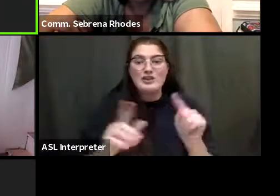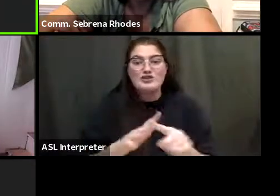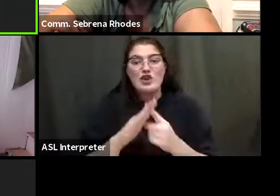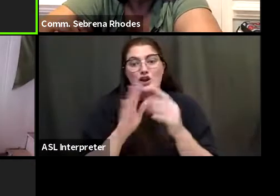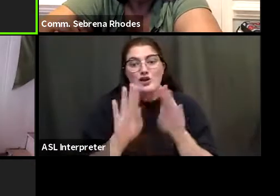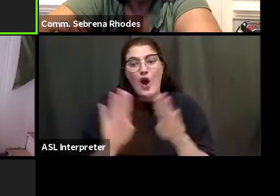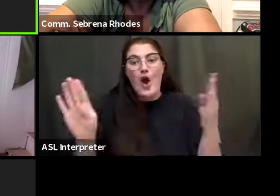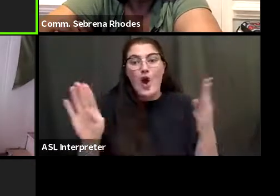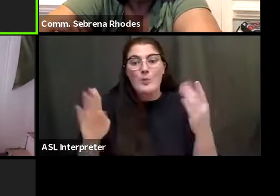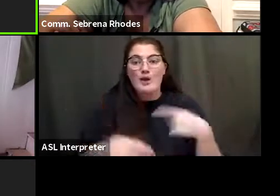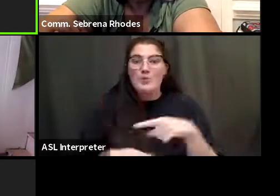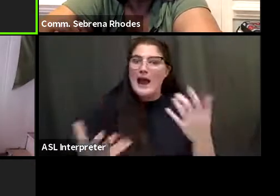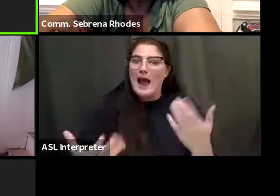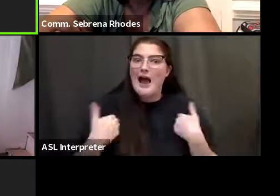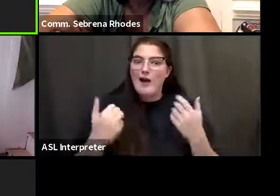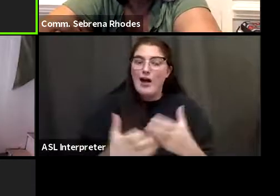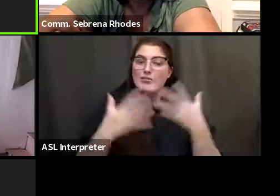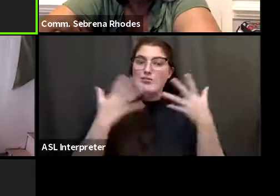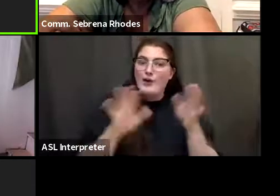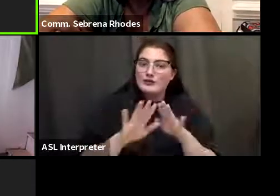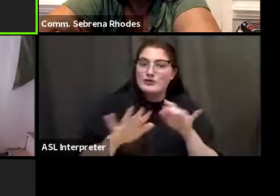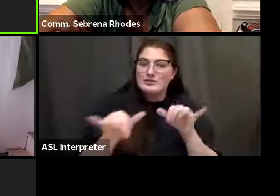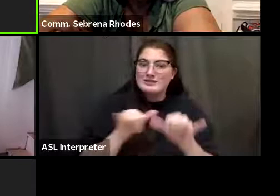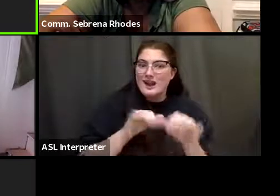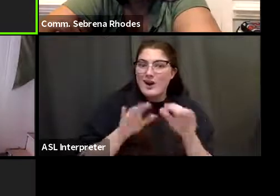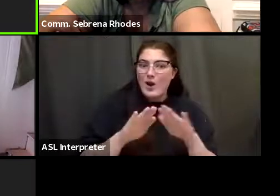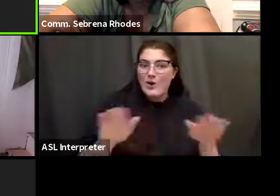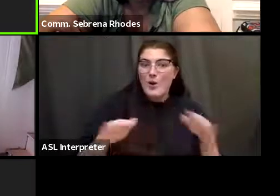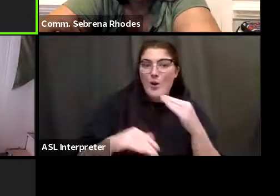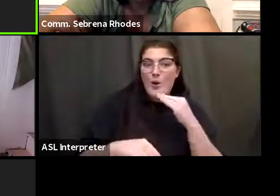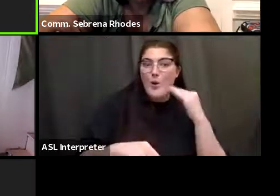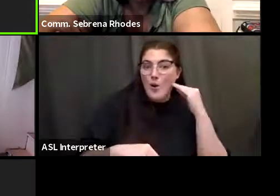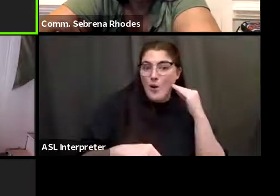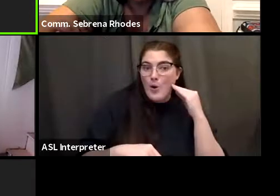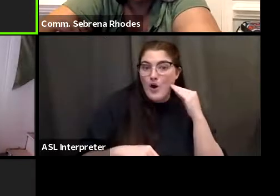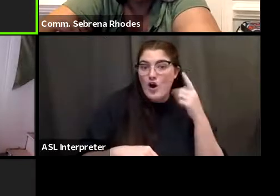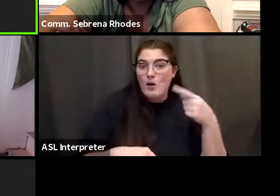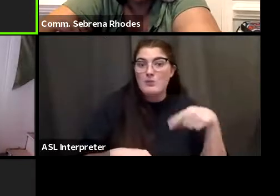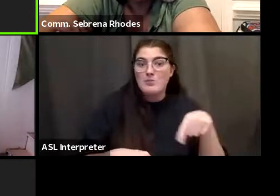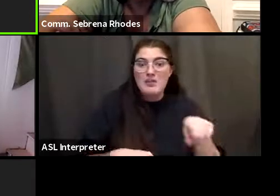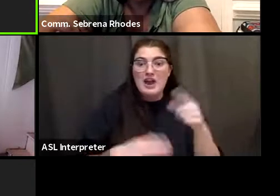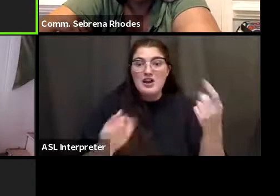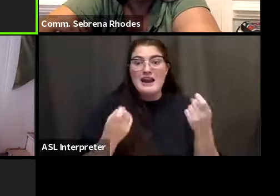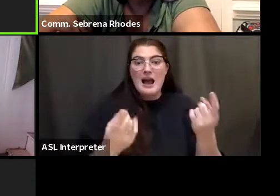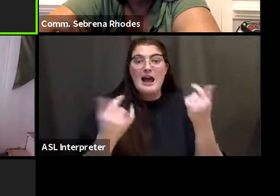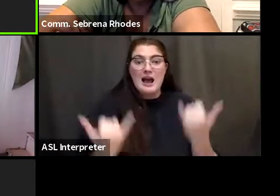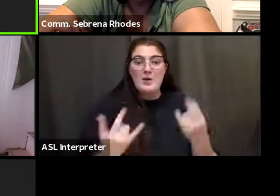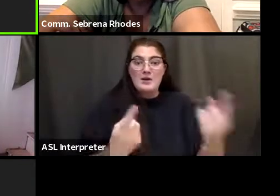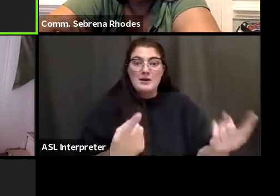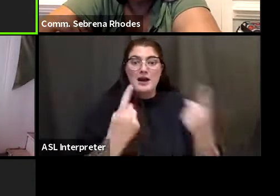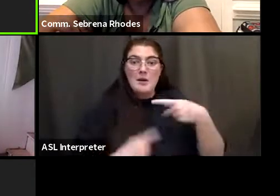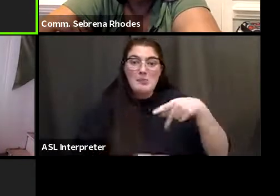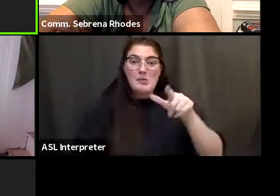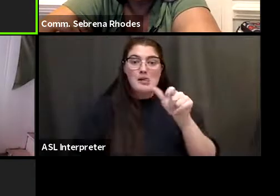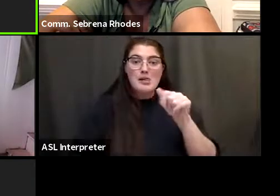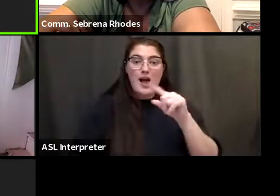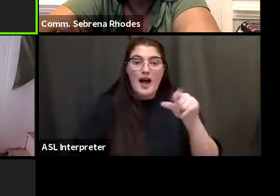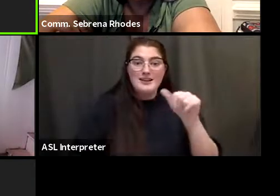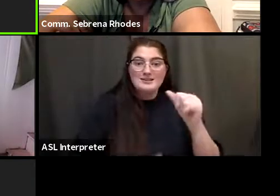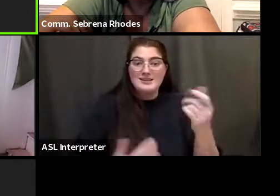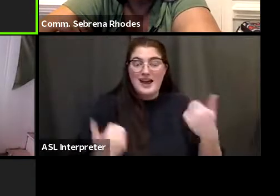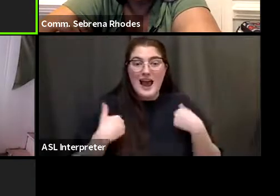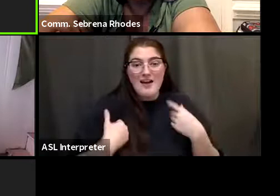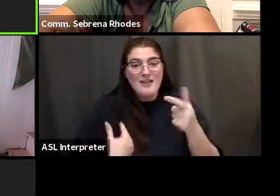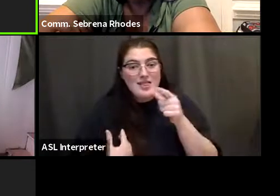got a lot of children still at home, they're getting now to come out onto the plaza and actually have lunch. They're getting